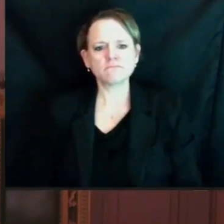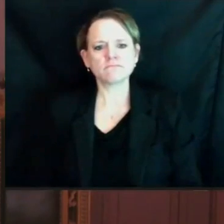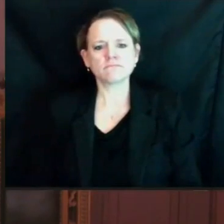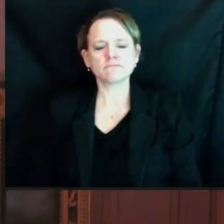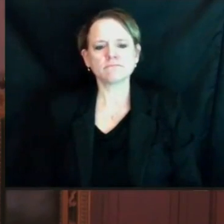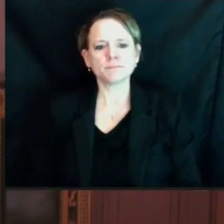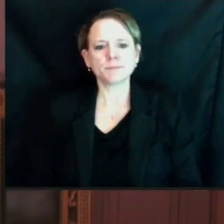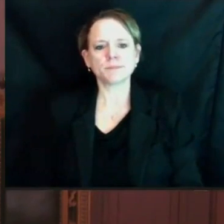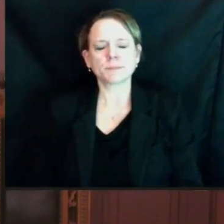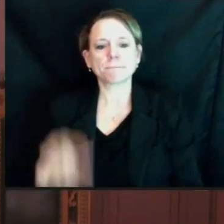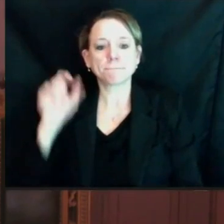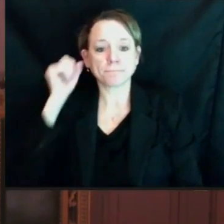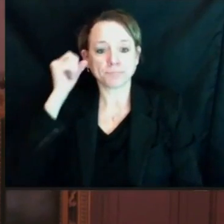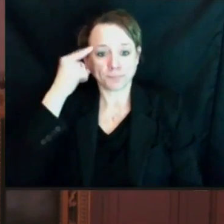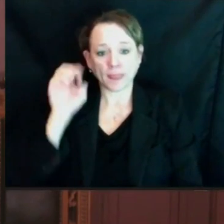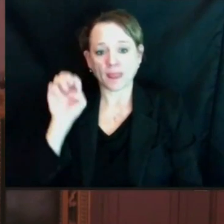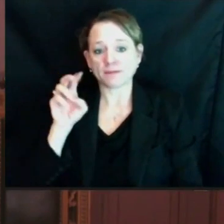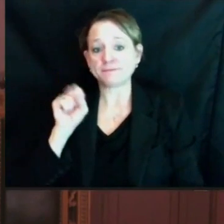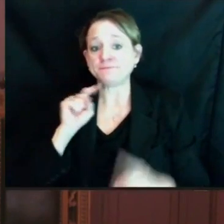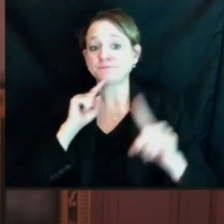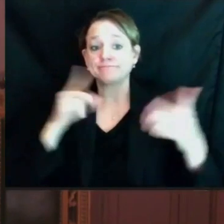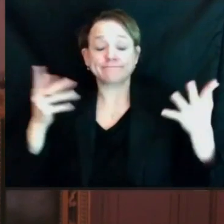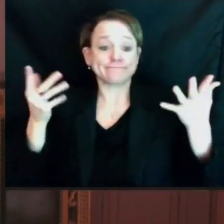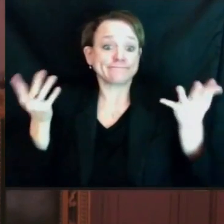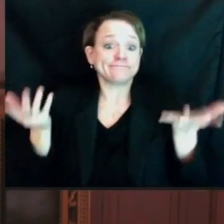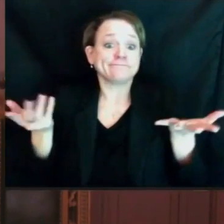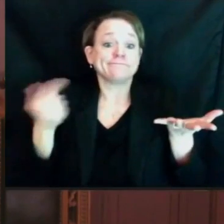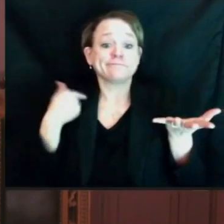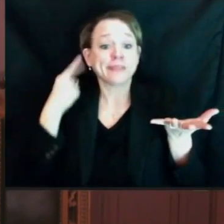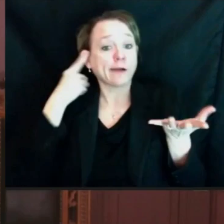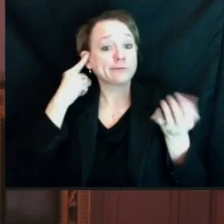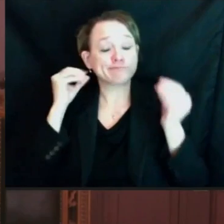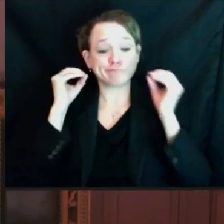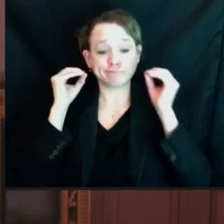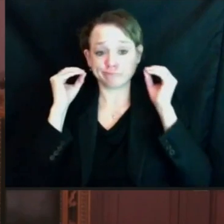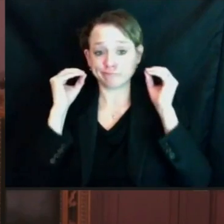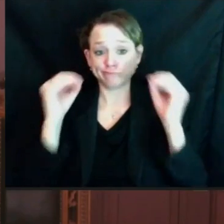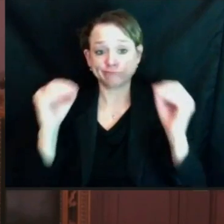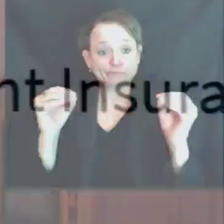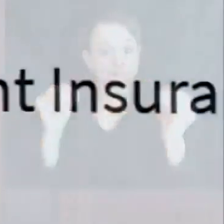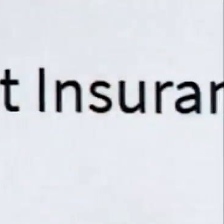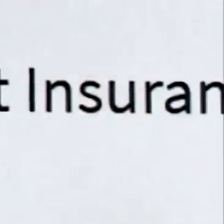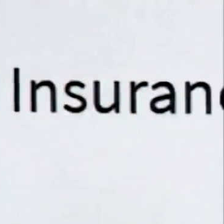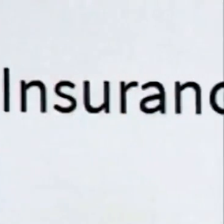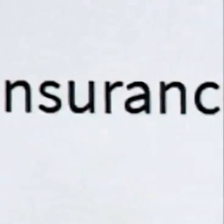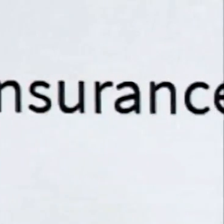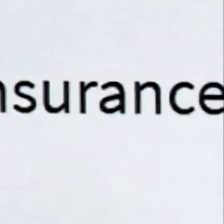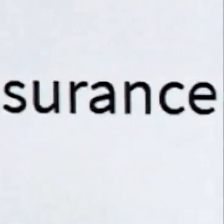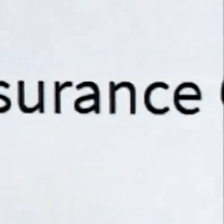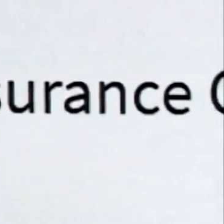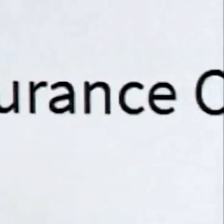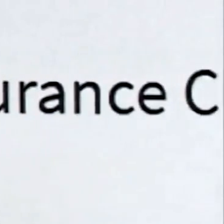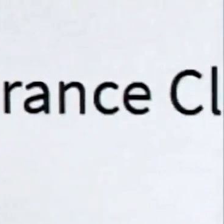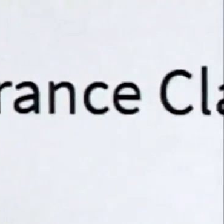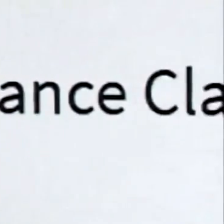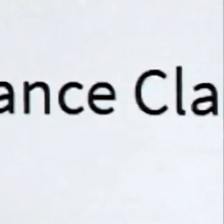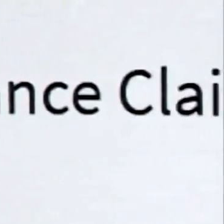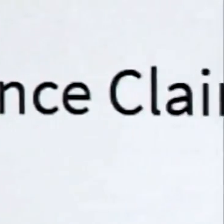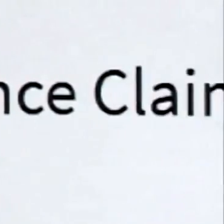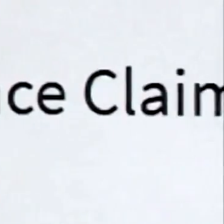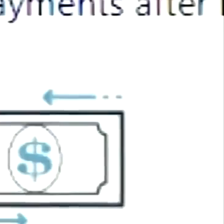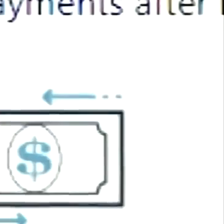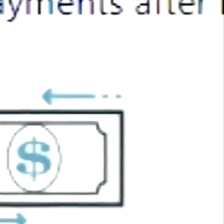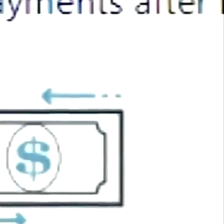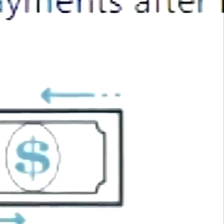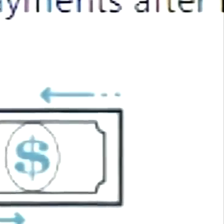has affected more than just health, but the economy in Wisconsin as well. Last week, he announced a partnership between the Department